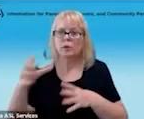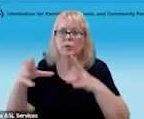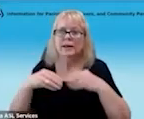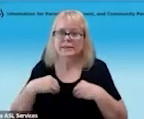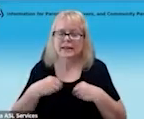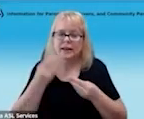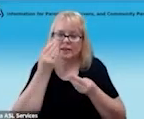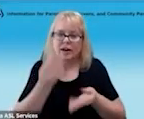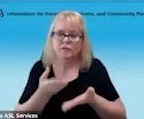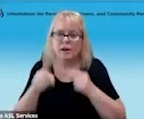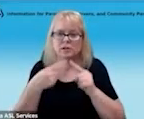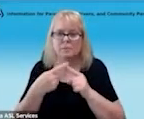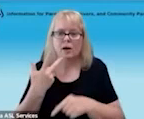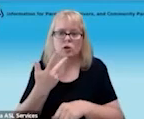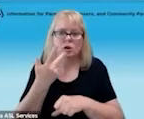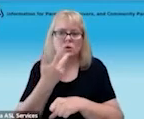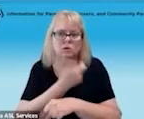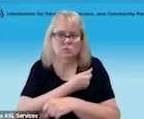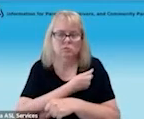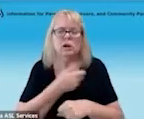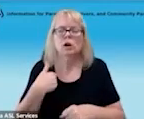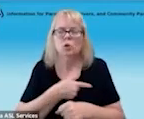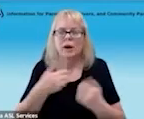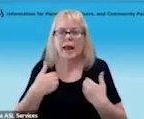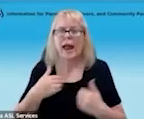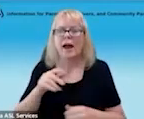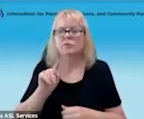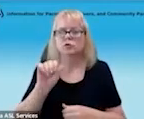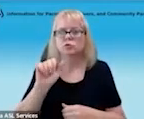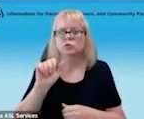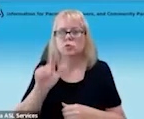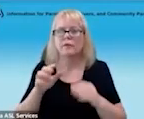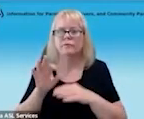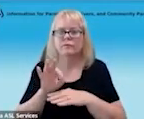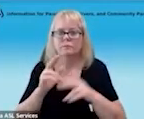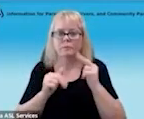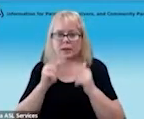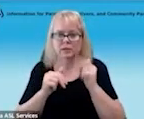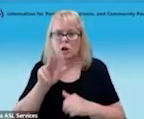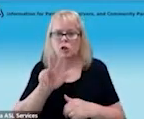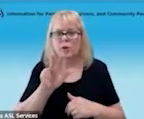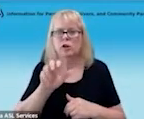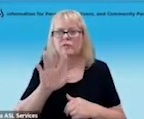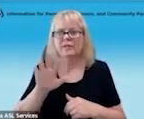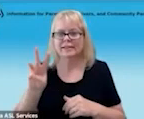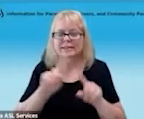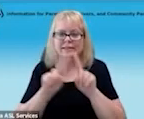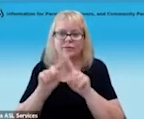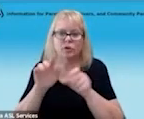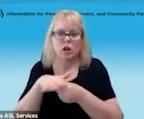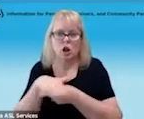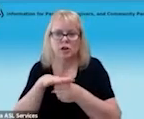The IHS stood up a COVID vaccine task force when we were offered the opportunity to receive and distribute a specialty supply